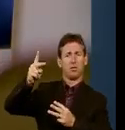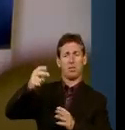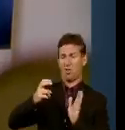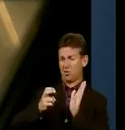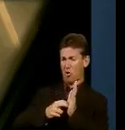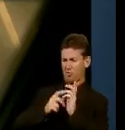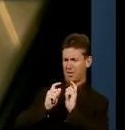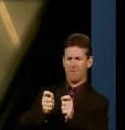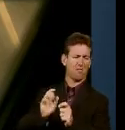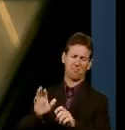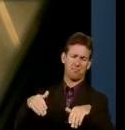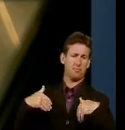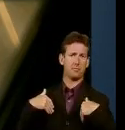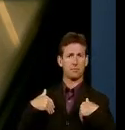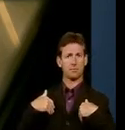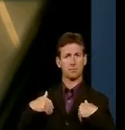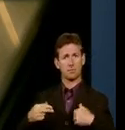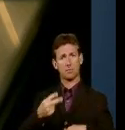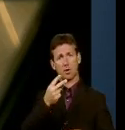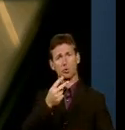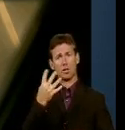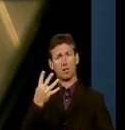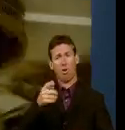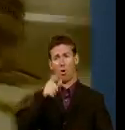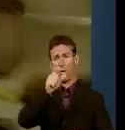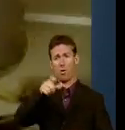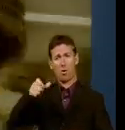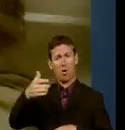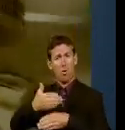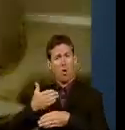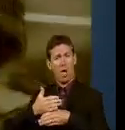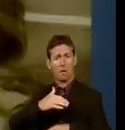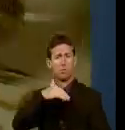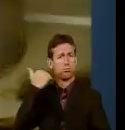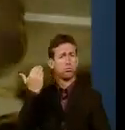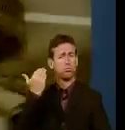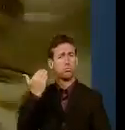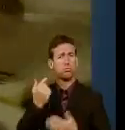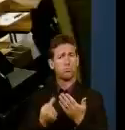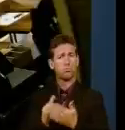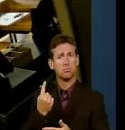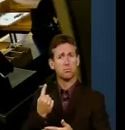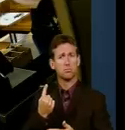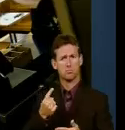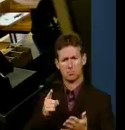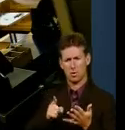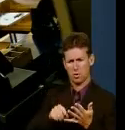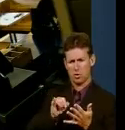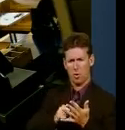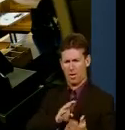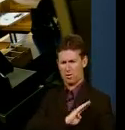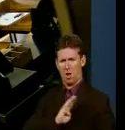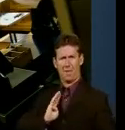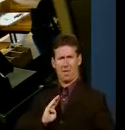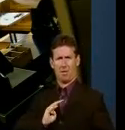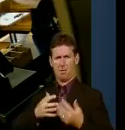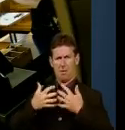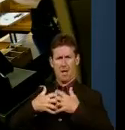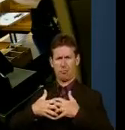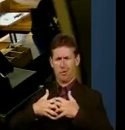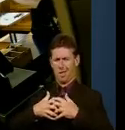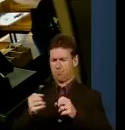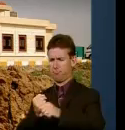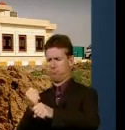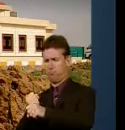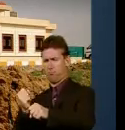taxi. 24 local workers were killed. US Army engineers were left to pick up the pieces and finish the